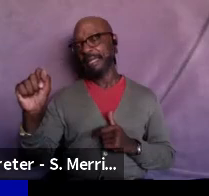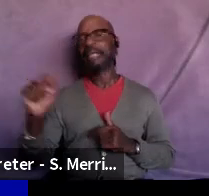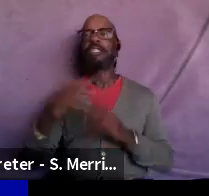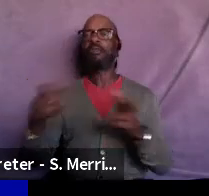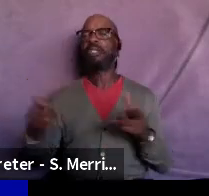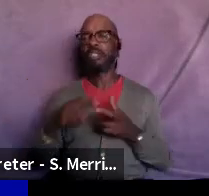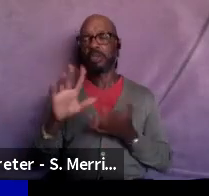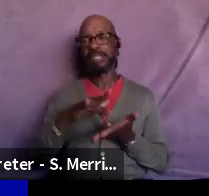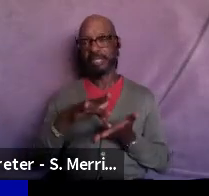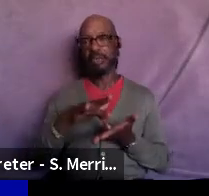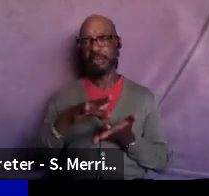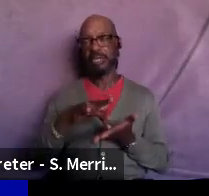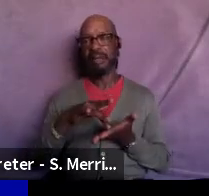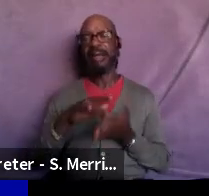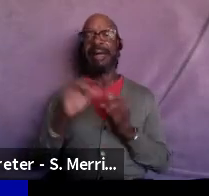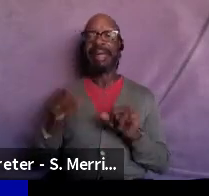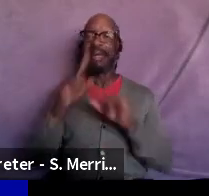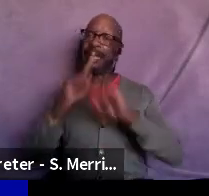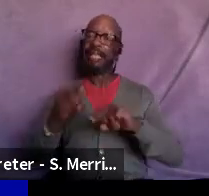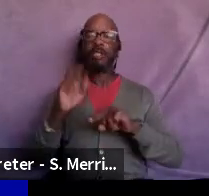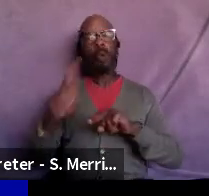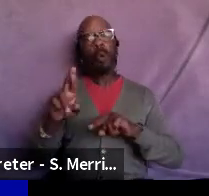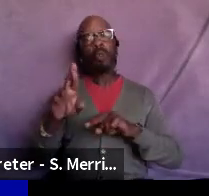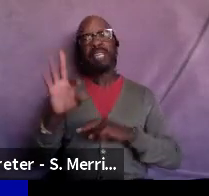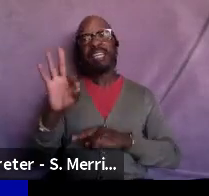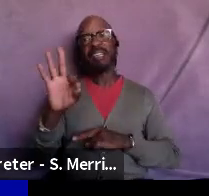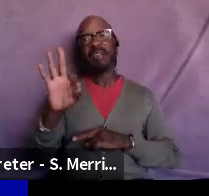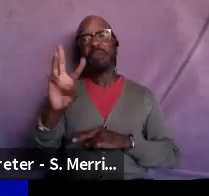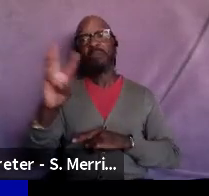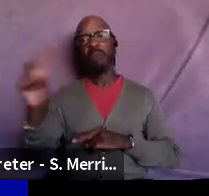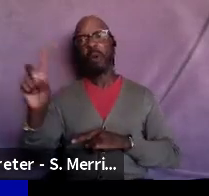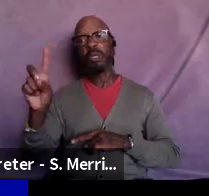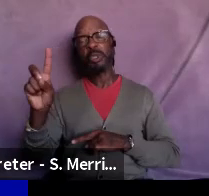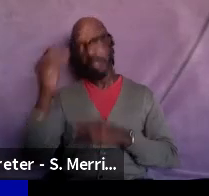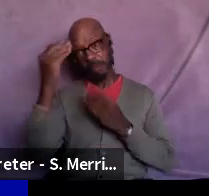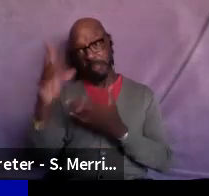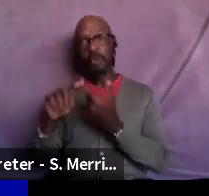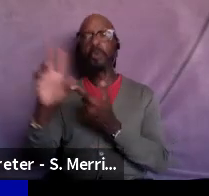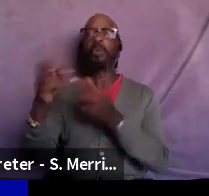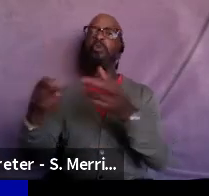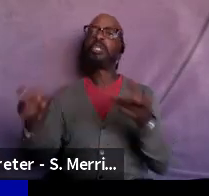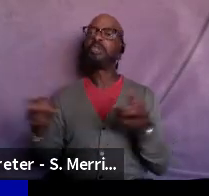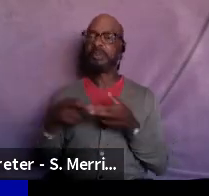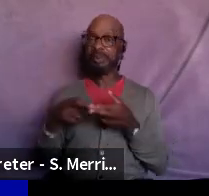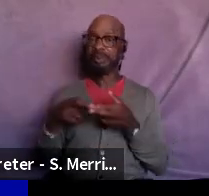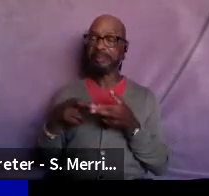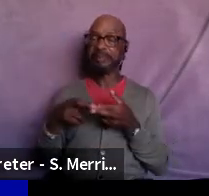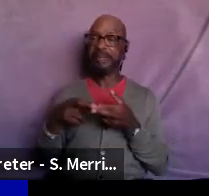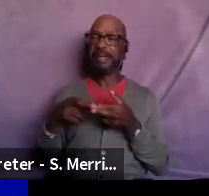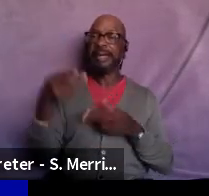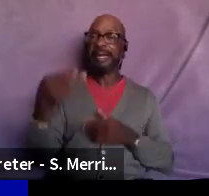can answer, or they can also forward you the information along to your regional